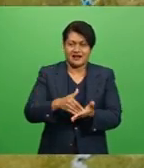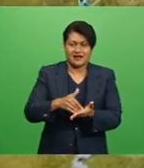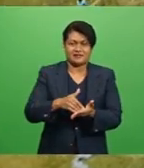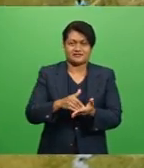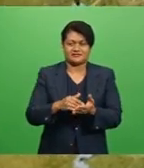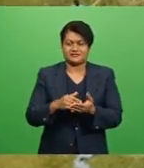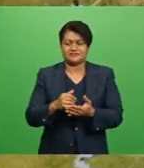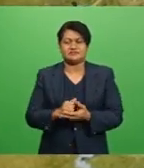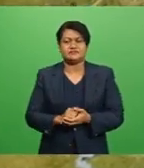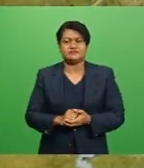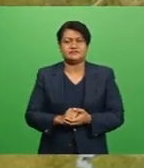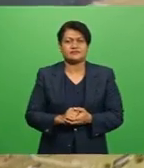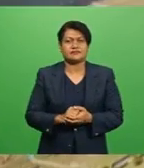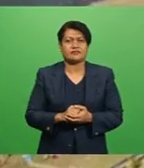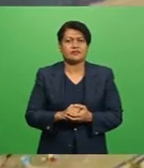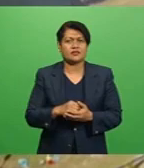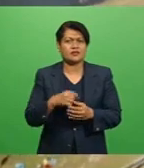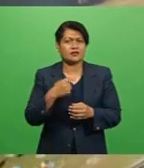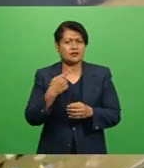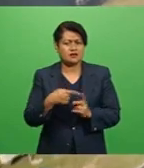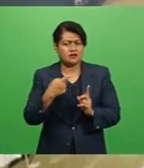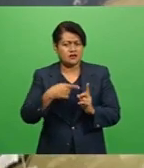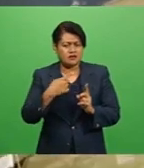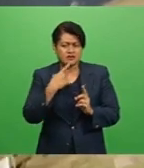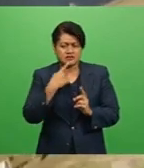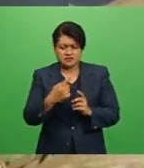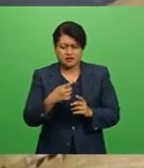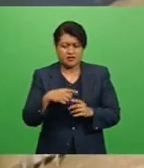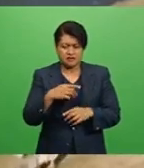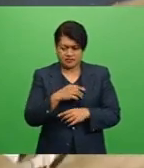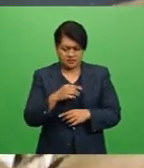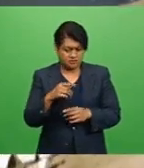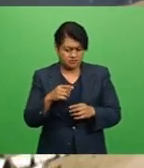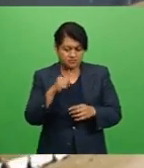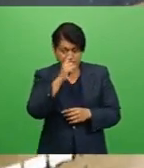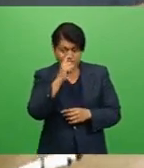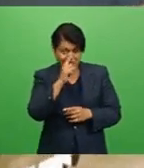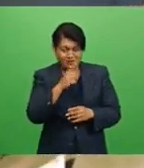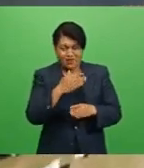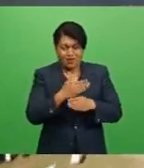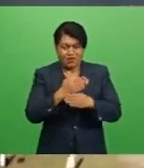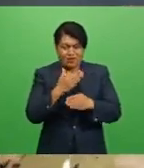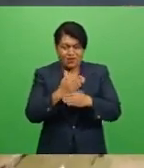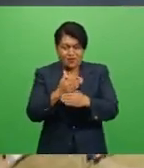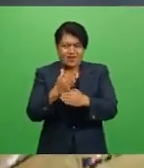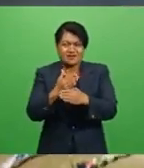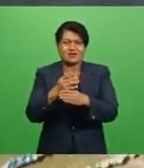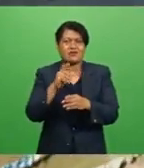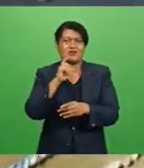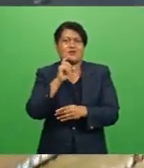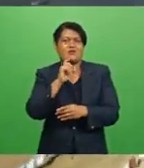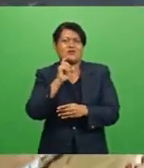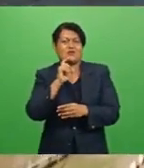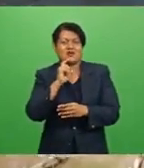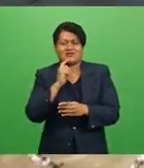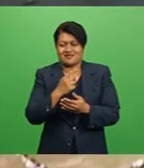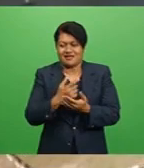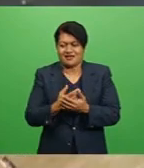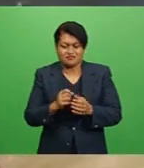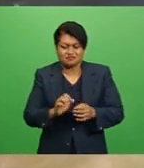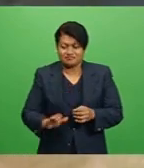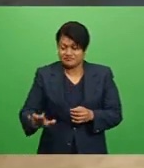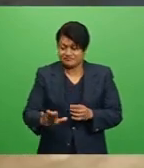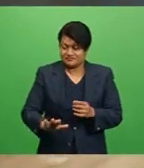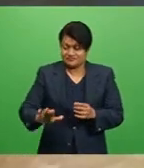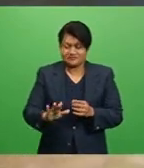Minister Ignazio Ratu says WEF technicians are working on water schemes in the affected maritime islands. Our team is currently working on